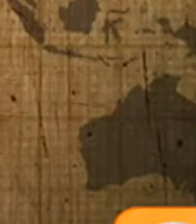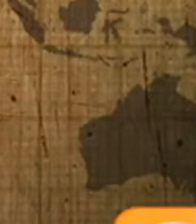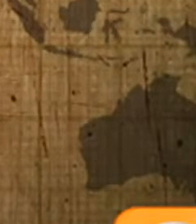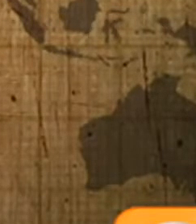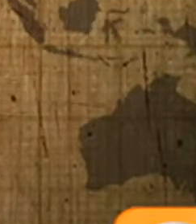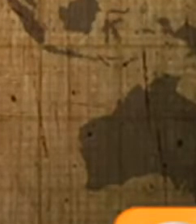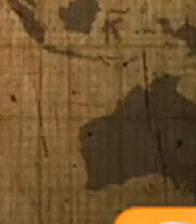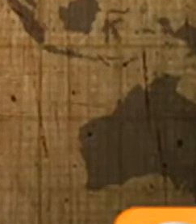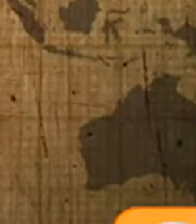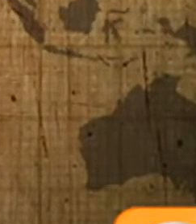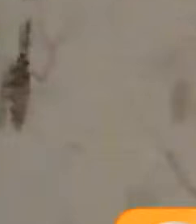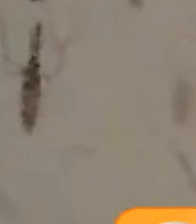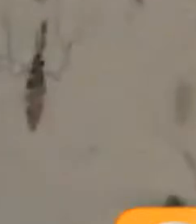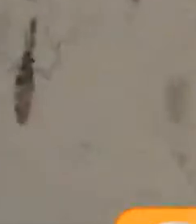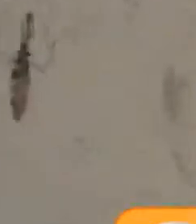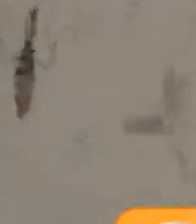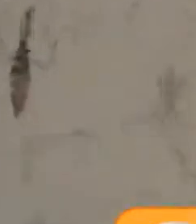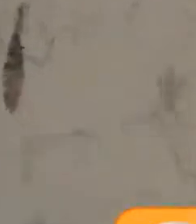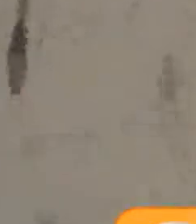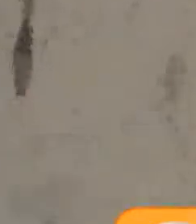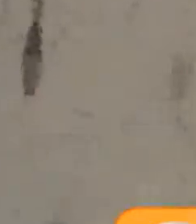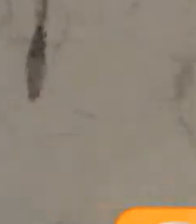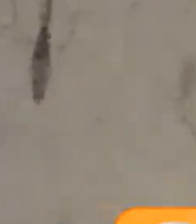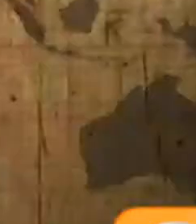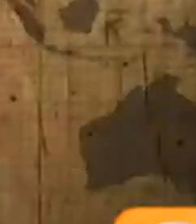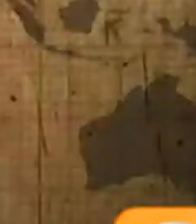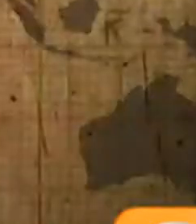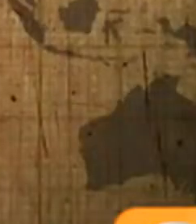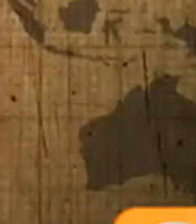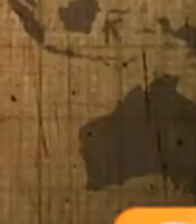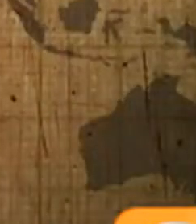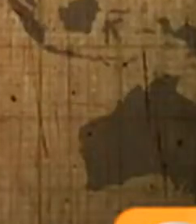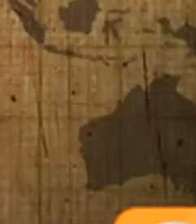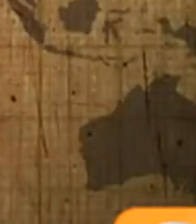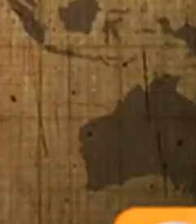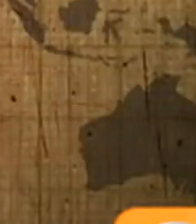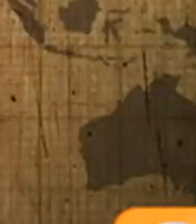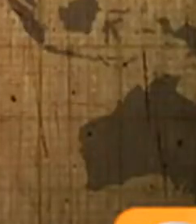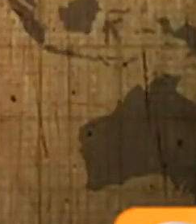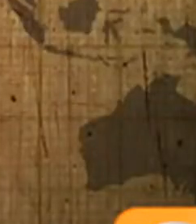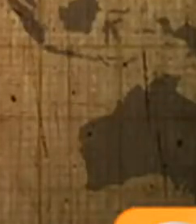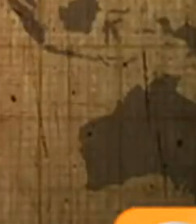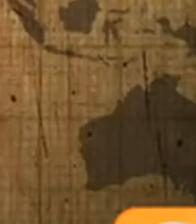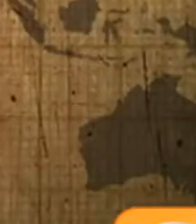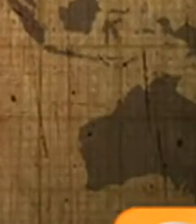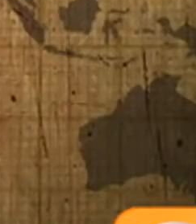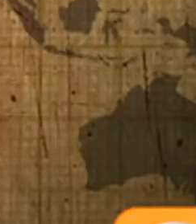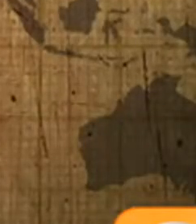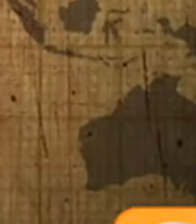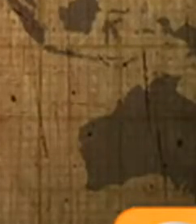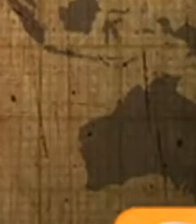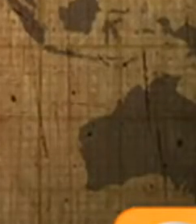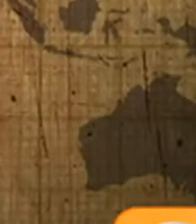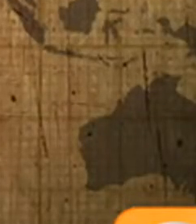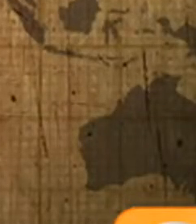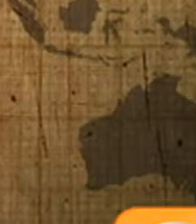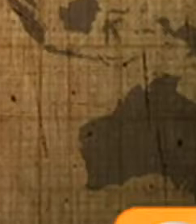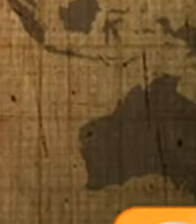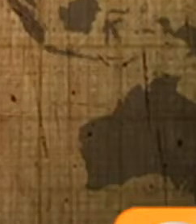70 countries globally. And as for chikungunya infection cases, within the same time,